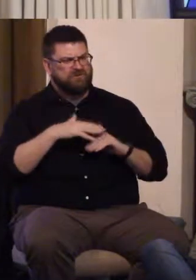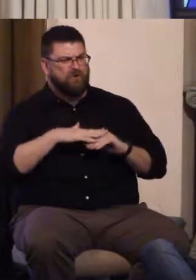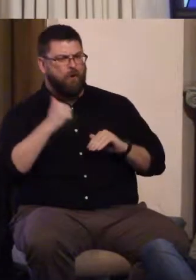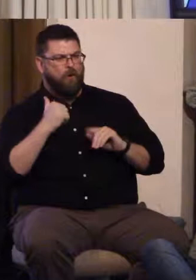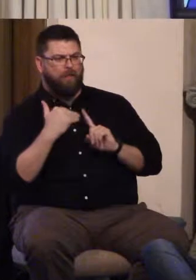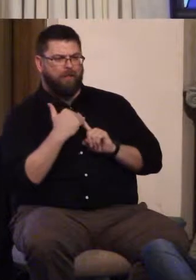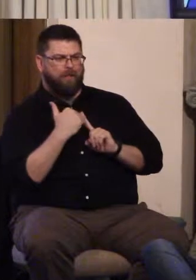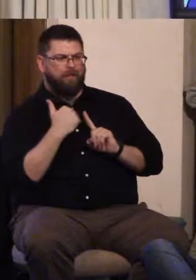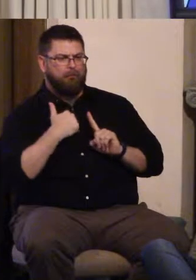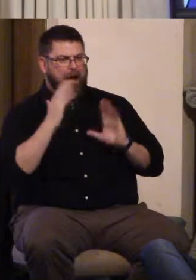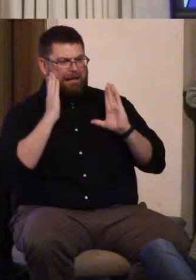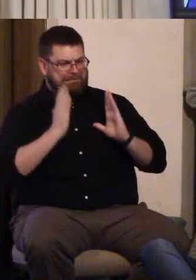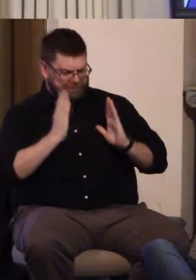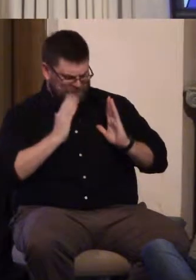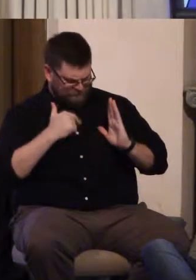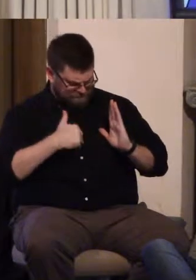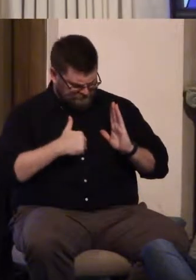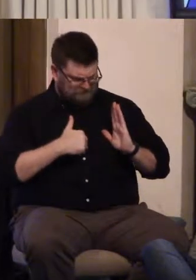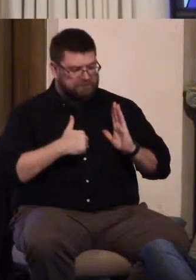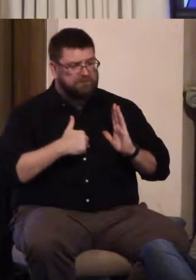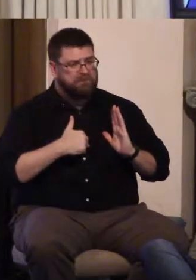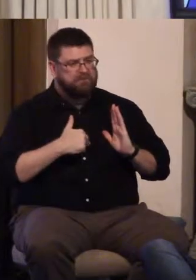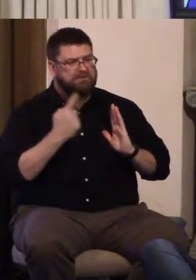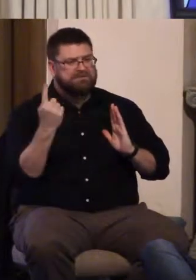attention. Something's calling me.